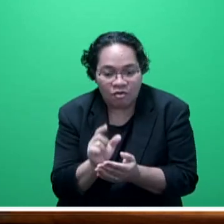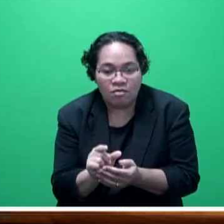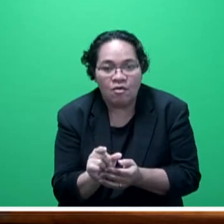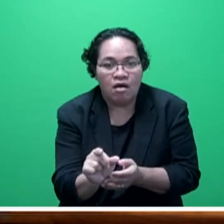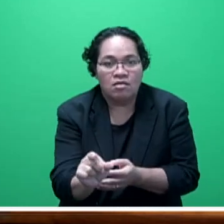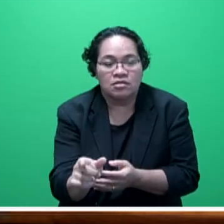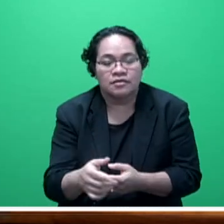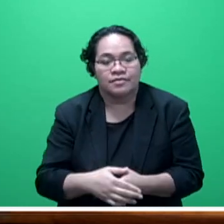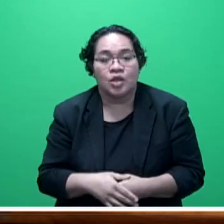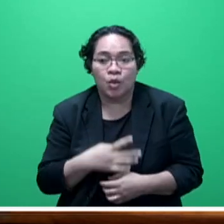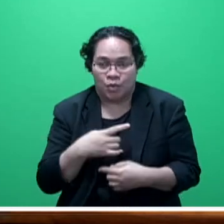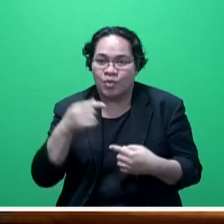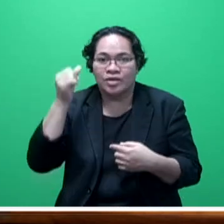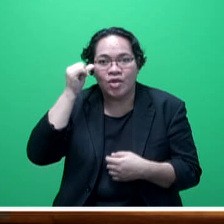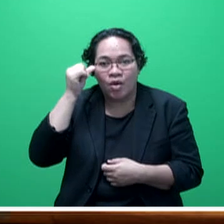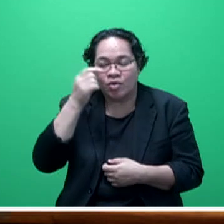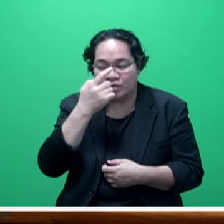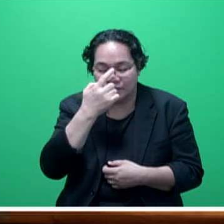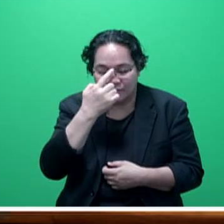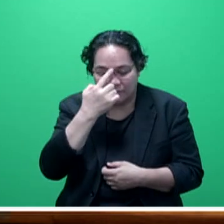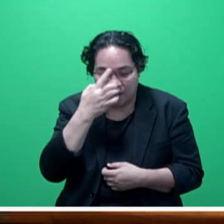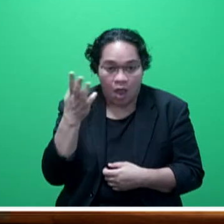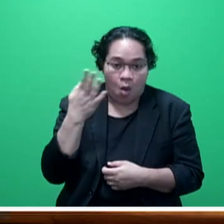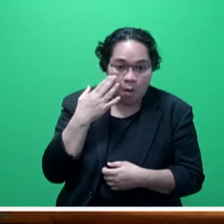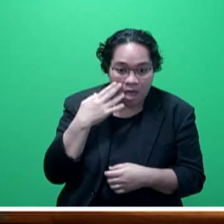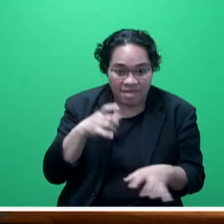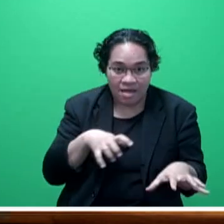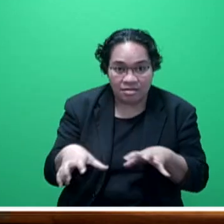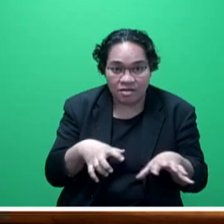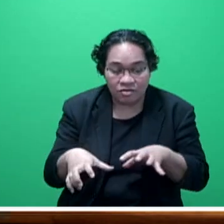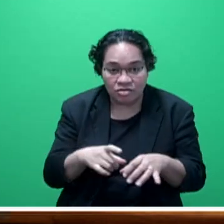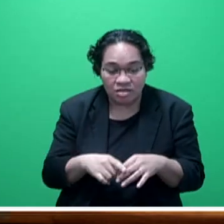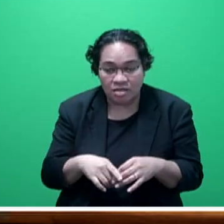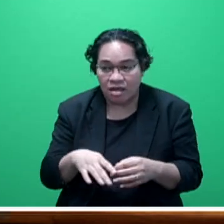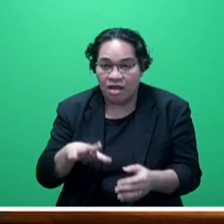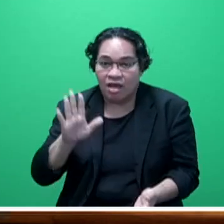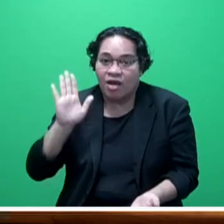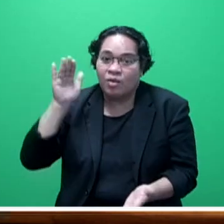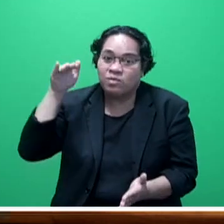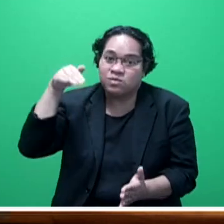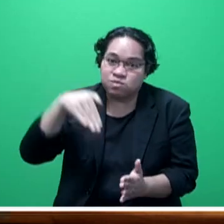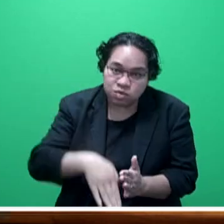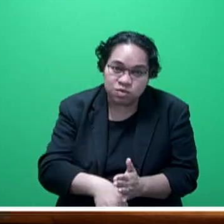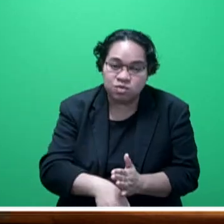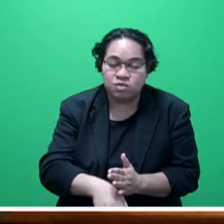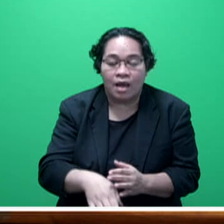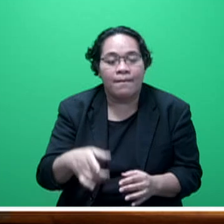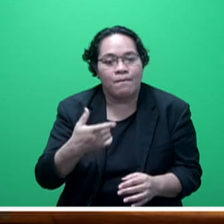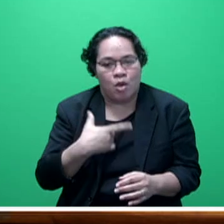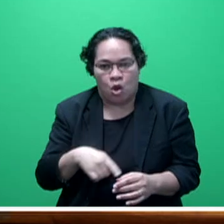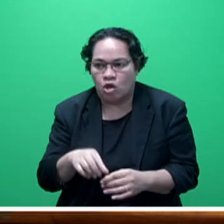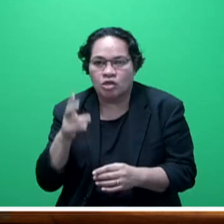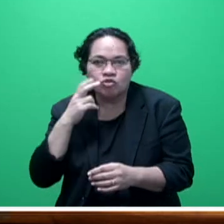We are all aware that Fiji's economic activity has plummeted dramatically with a decline in tourism